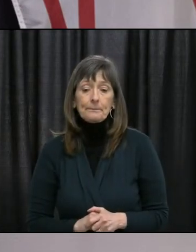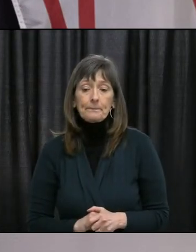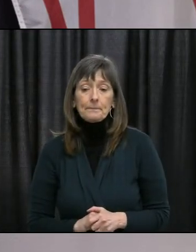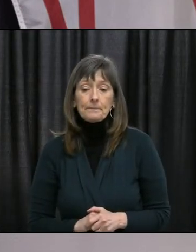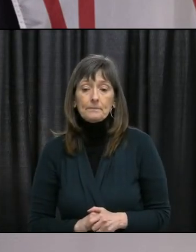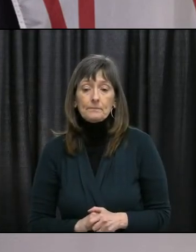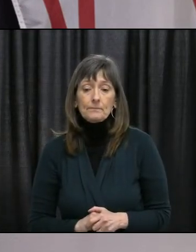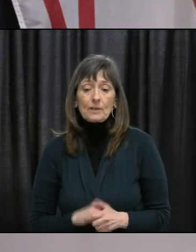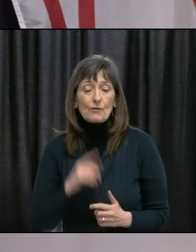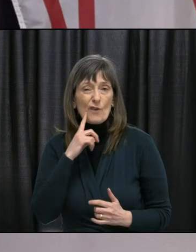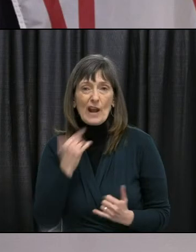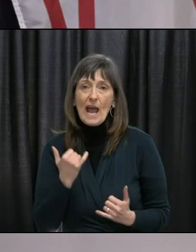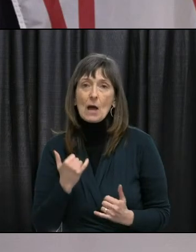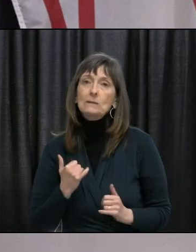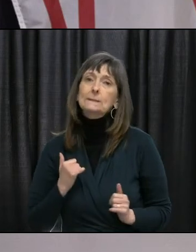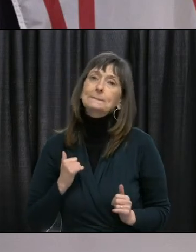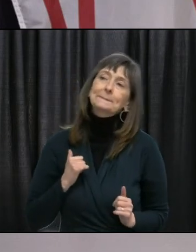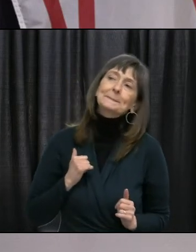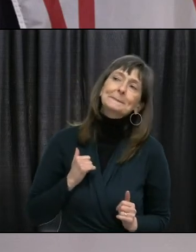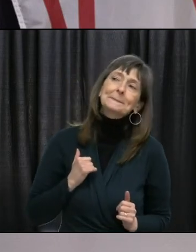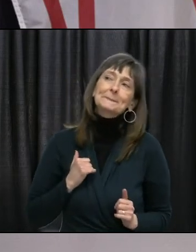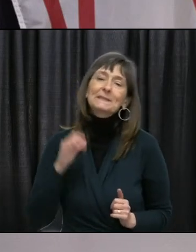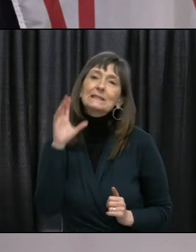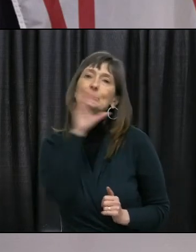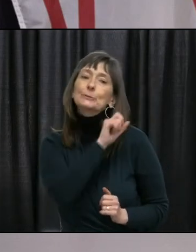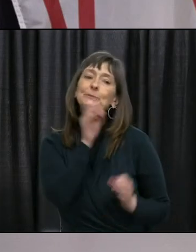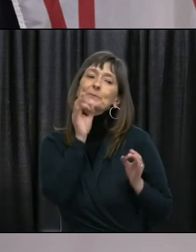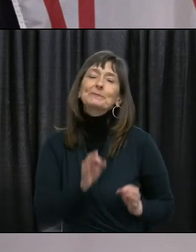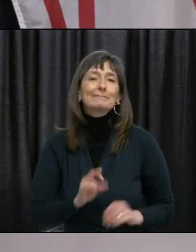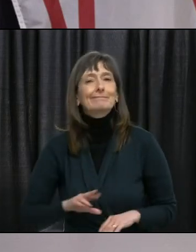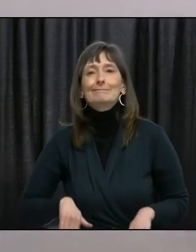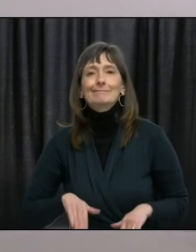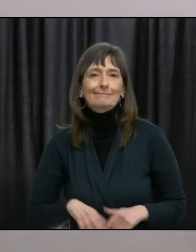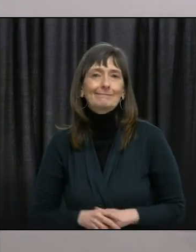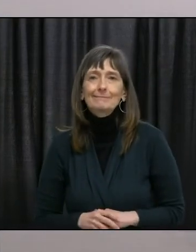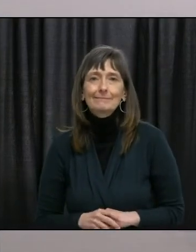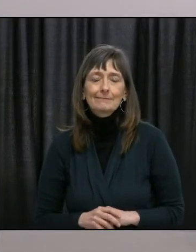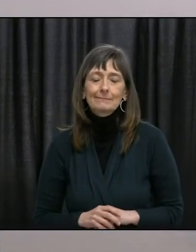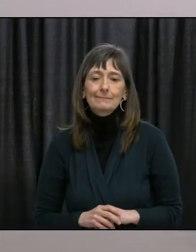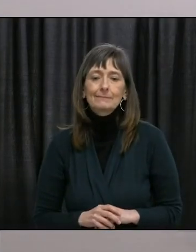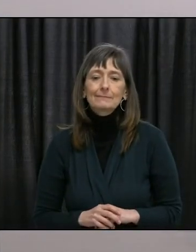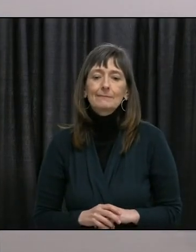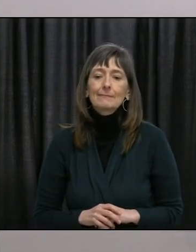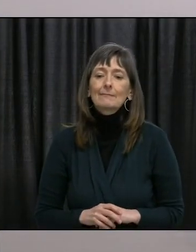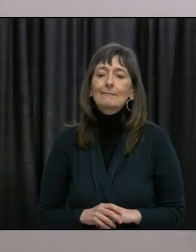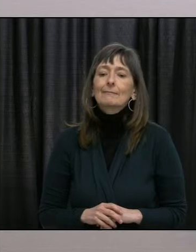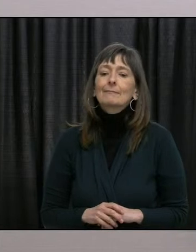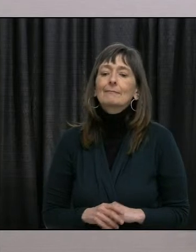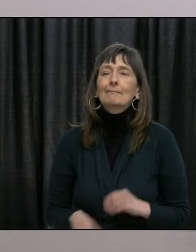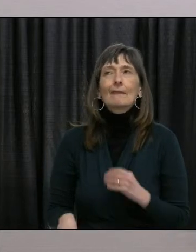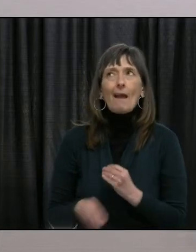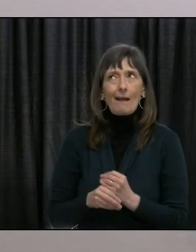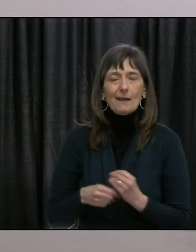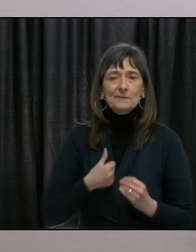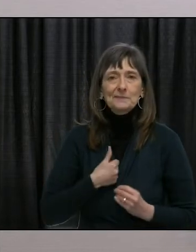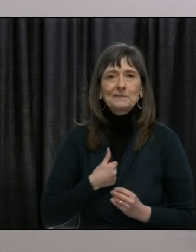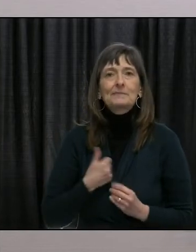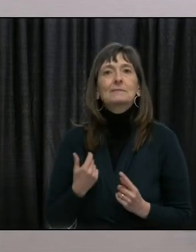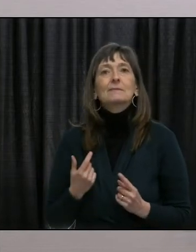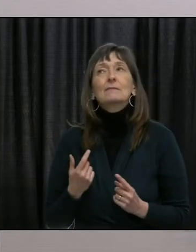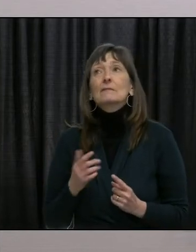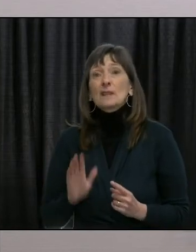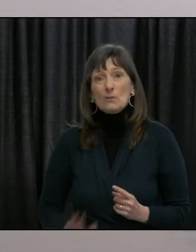we have to be cautious in making that assumption. Absolutely. So, Peter, if I could just add a comment to that, I think there's one thing that all of